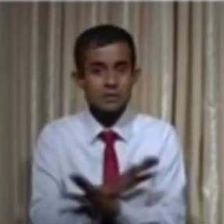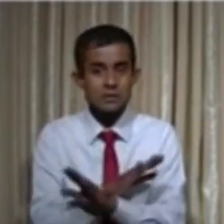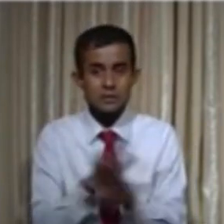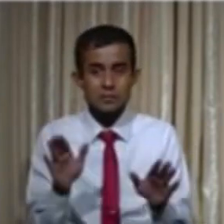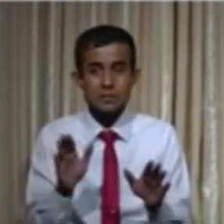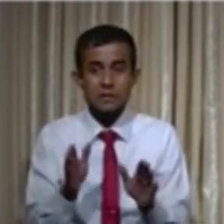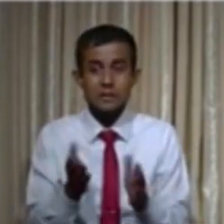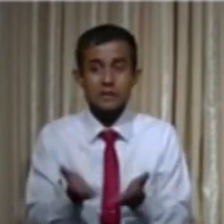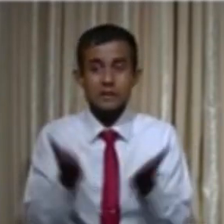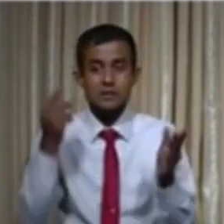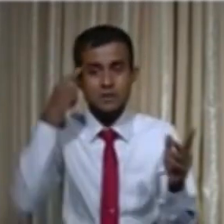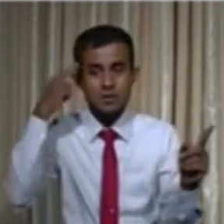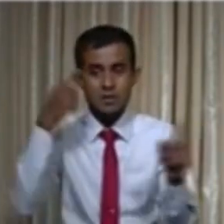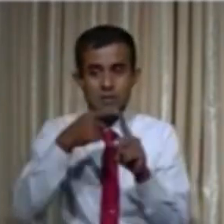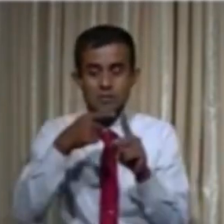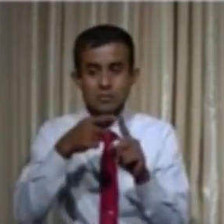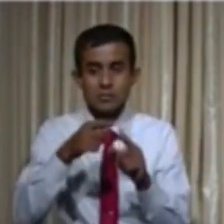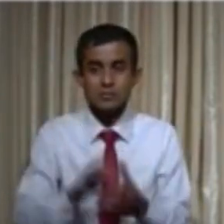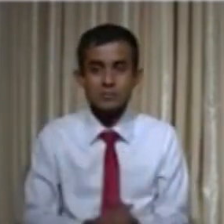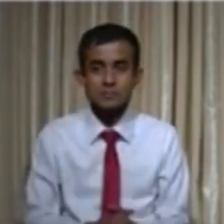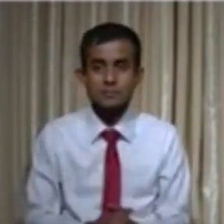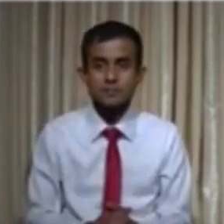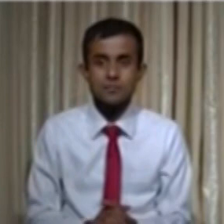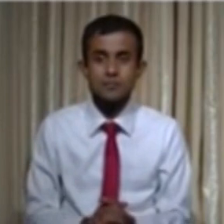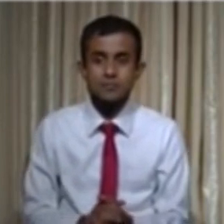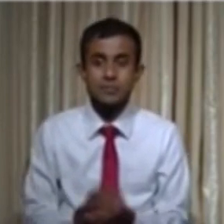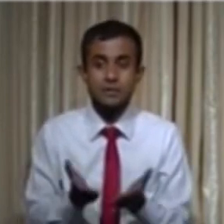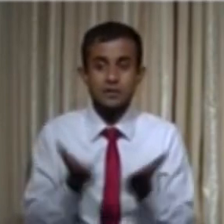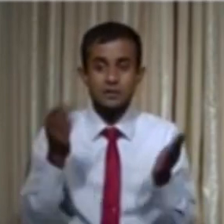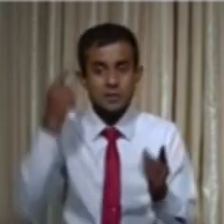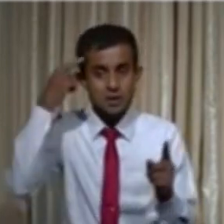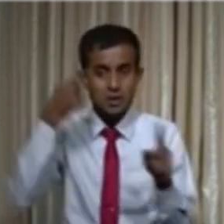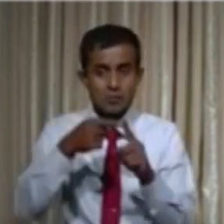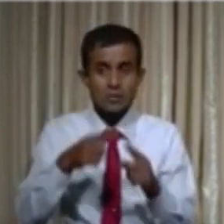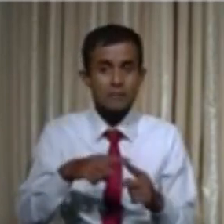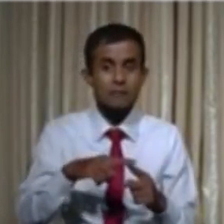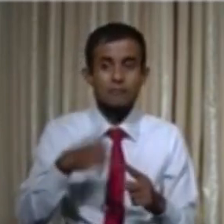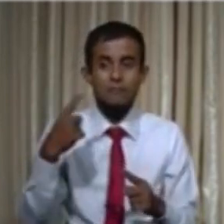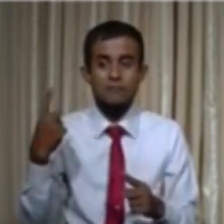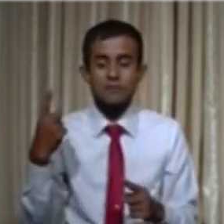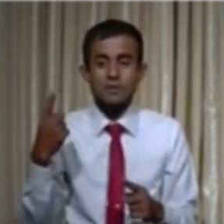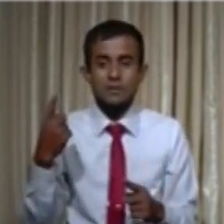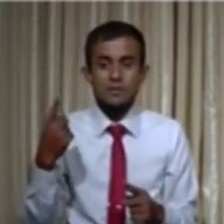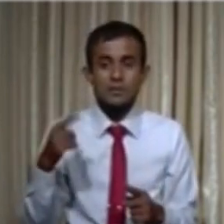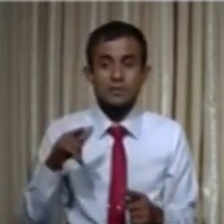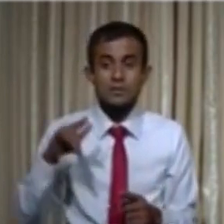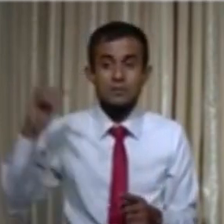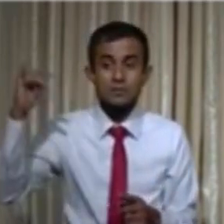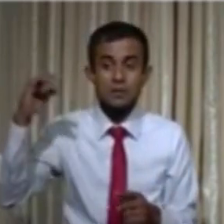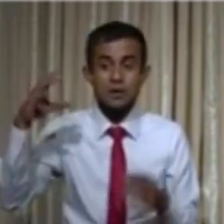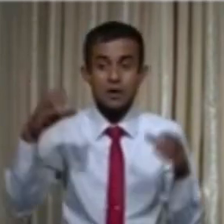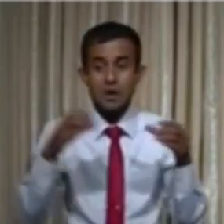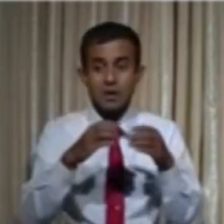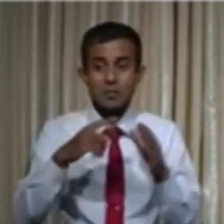should have a strategic presence in Sri Lanka. And I mean the term strategic presence, not presence. But you have already